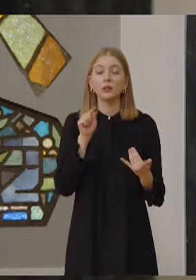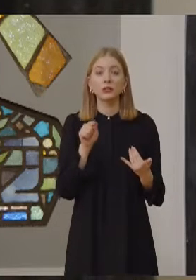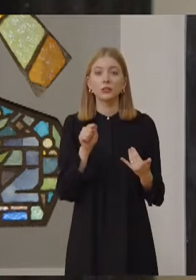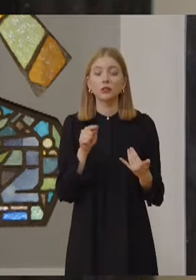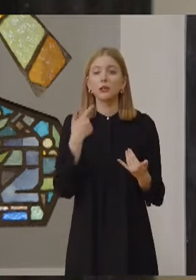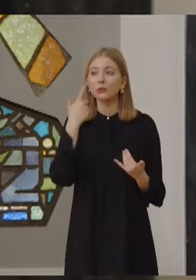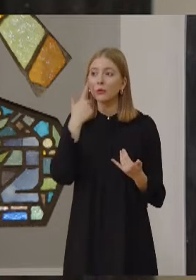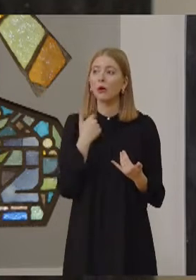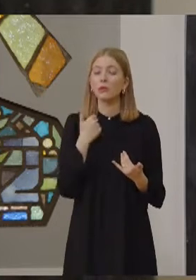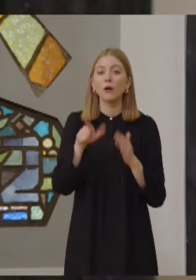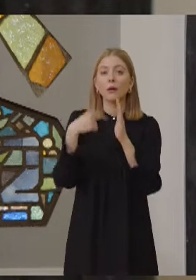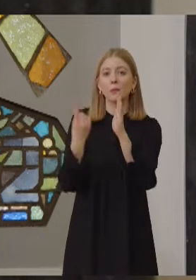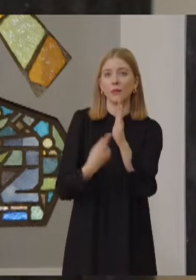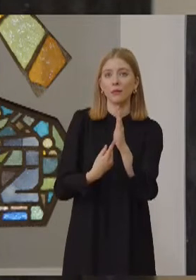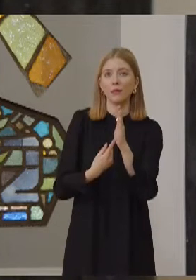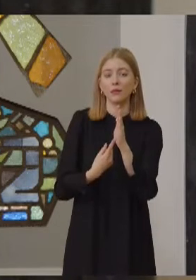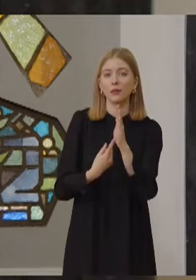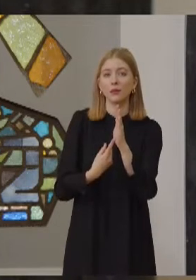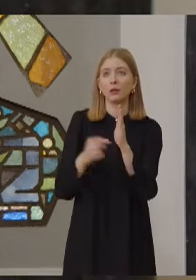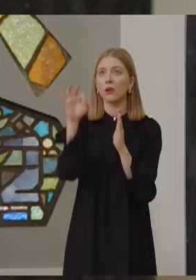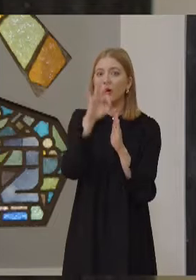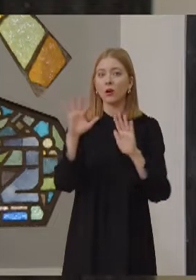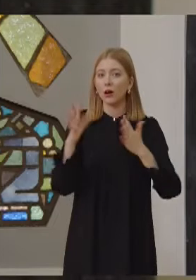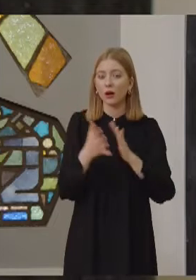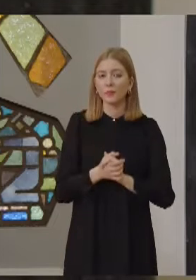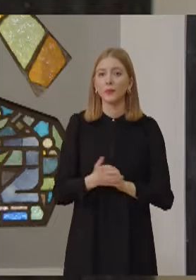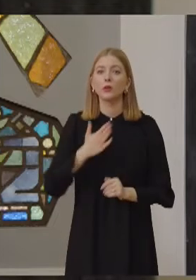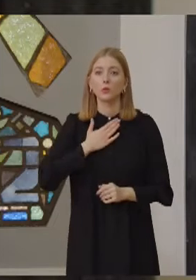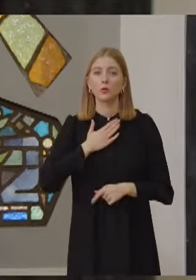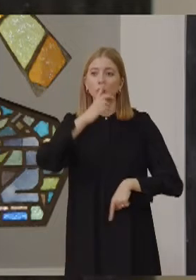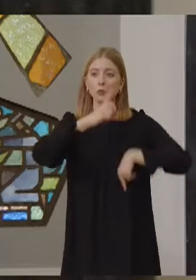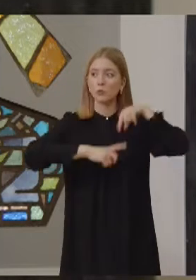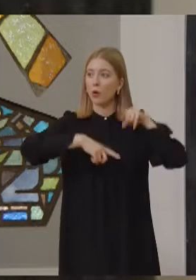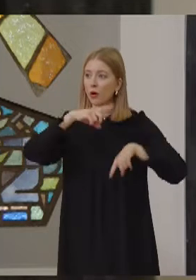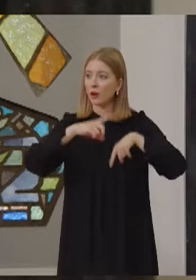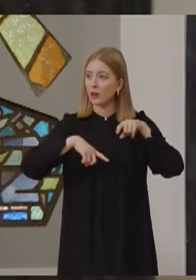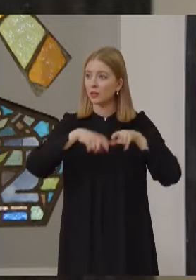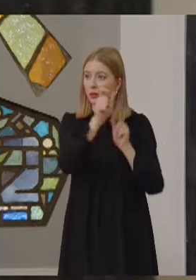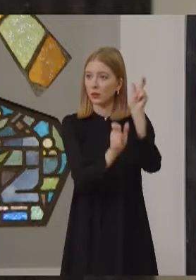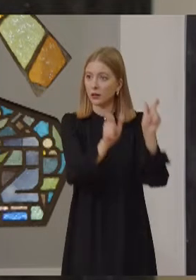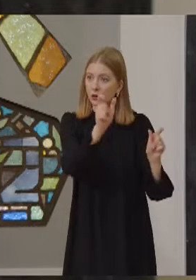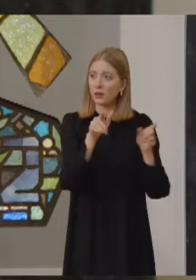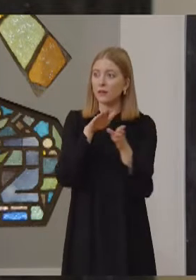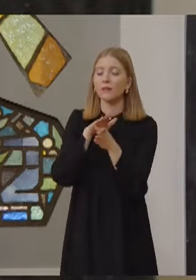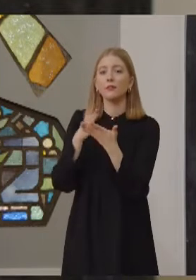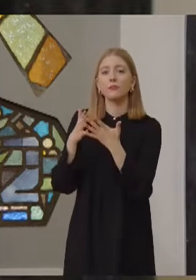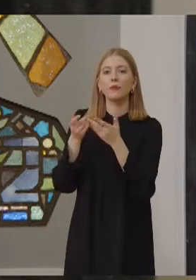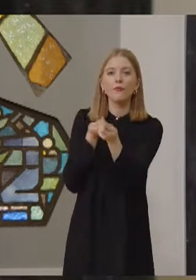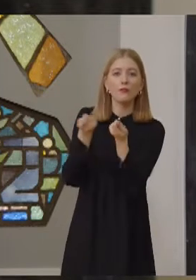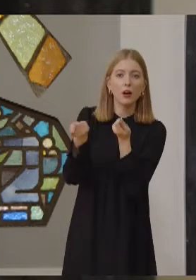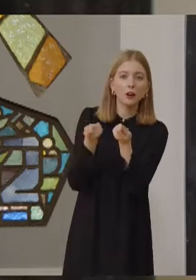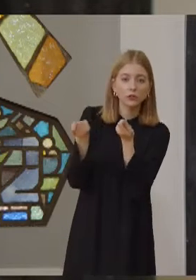As I was preparing for the debate, I thought that I want to ask one question to our policymakers, to